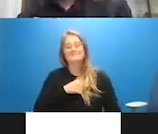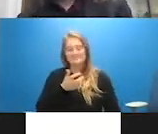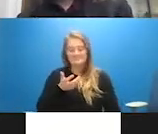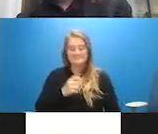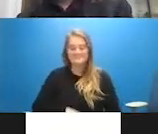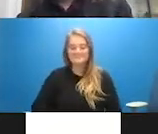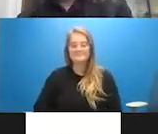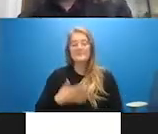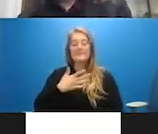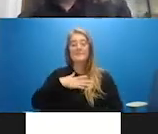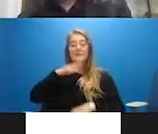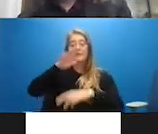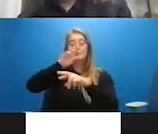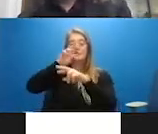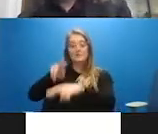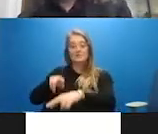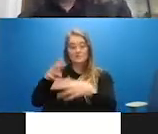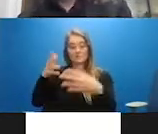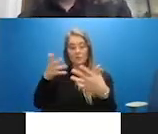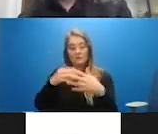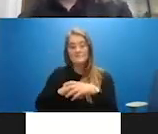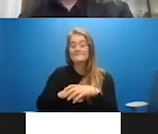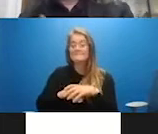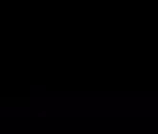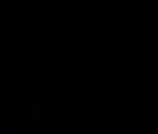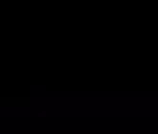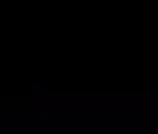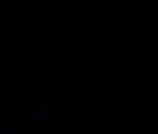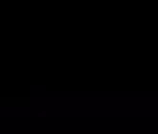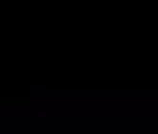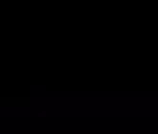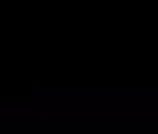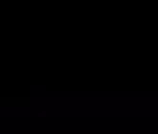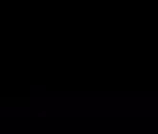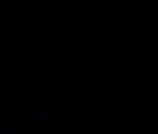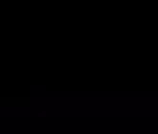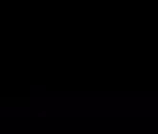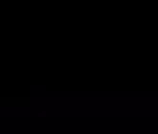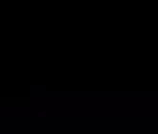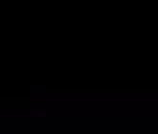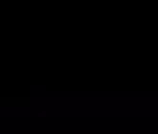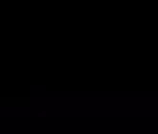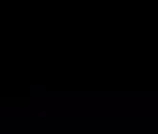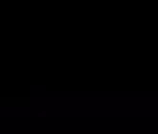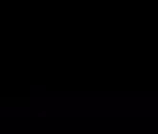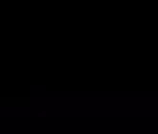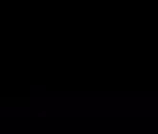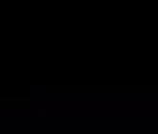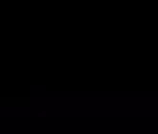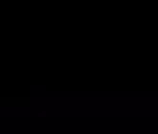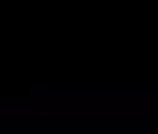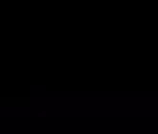And my response was this one: "Your grandfather is brilliant. Never trust a white